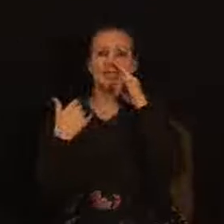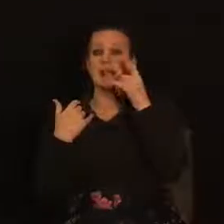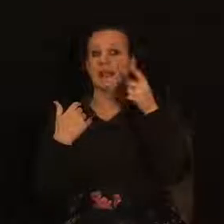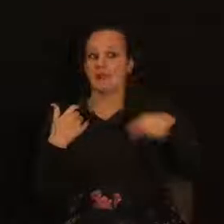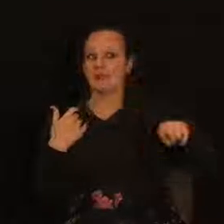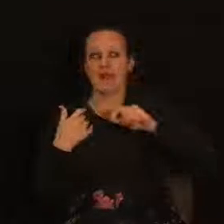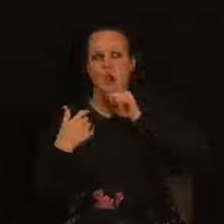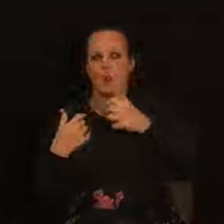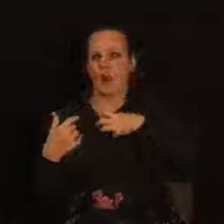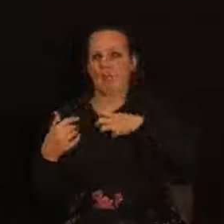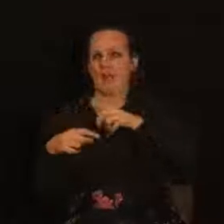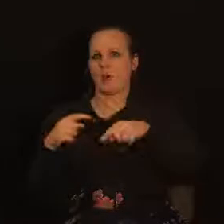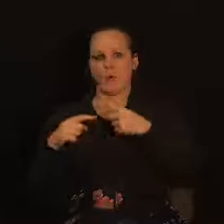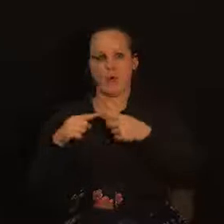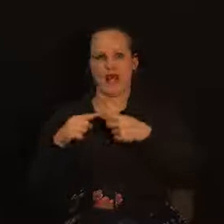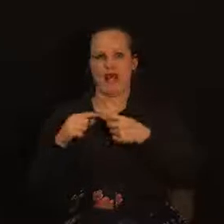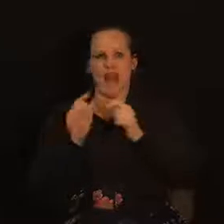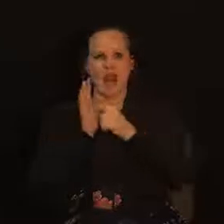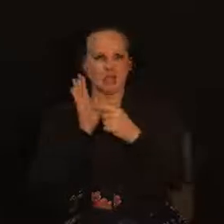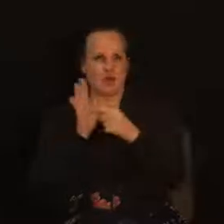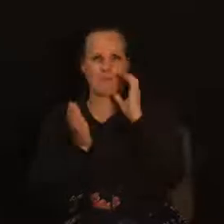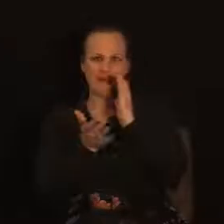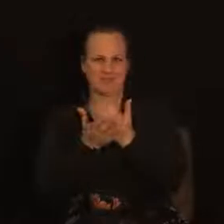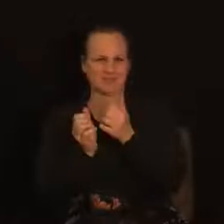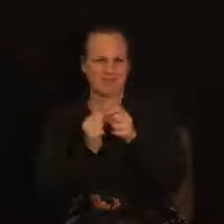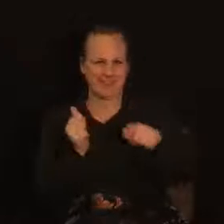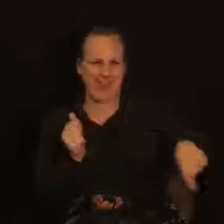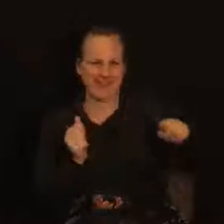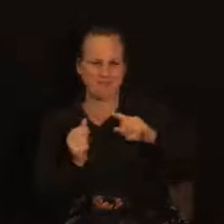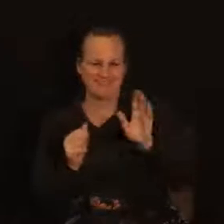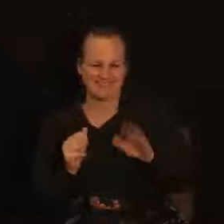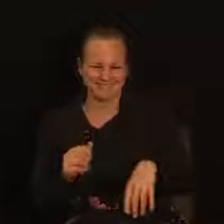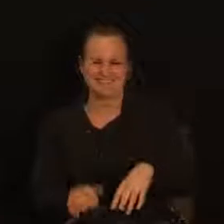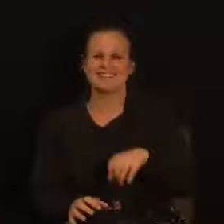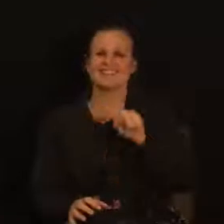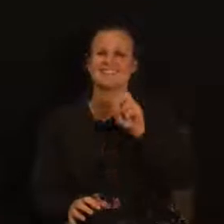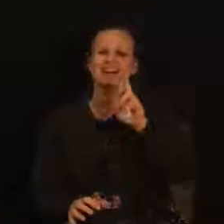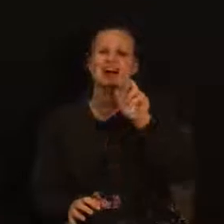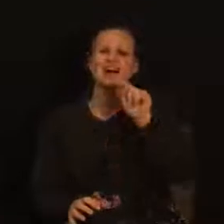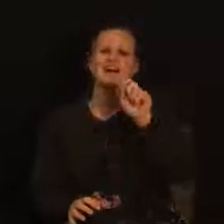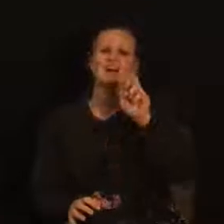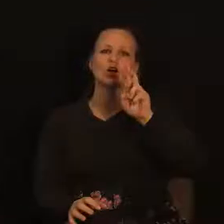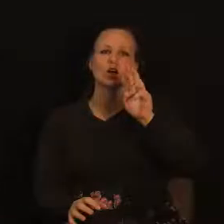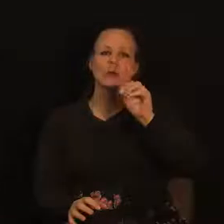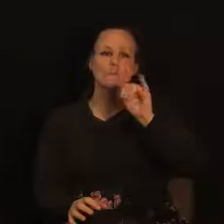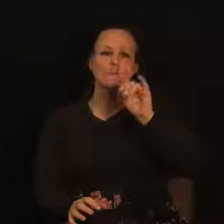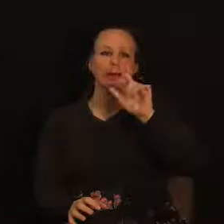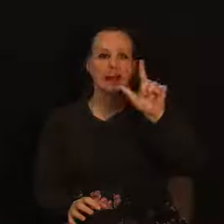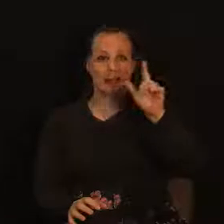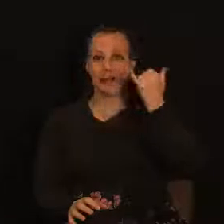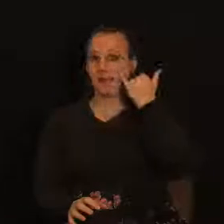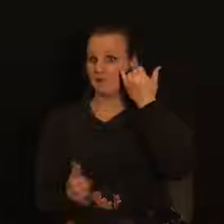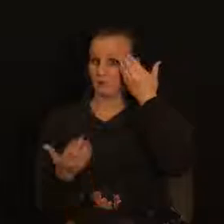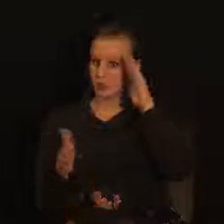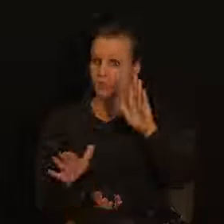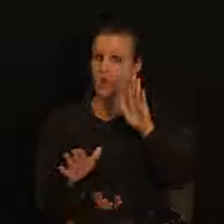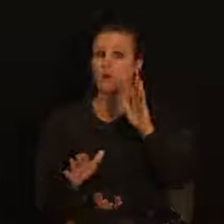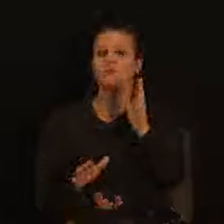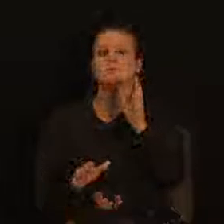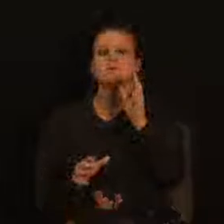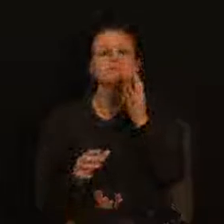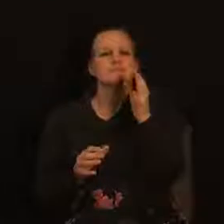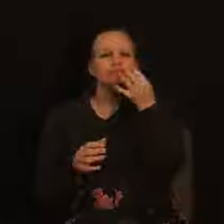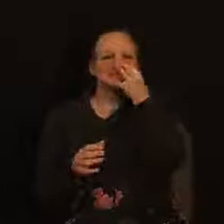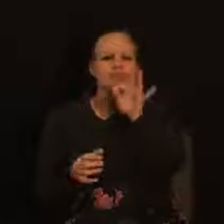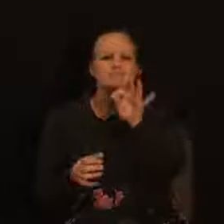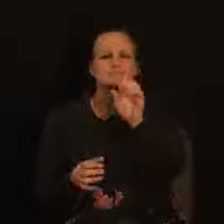pictures of them. But Sutter Mill, if you don't know, it is outside of Sacramento in California, and it is the site